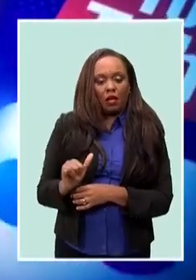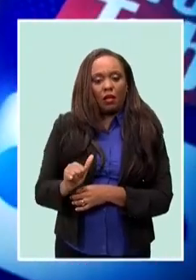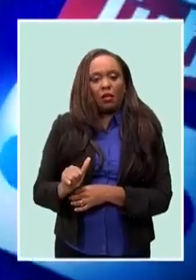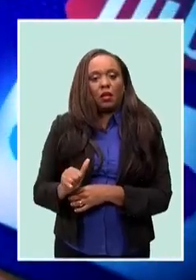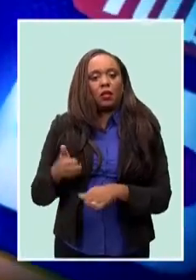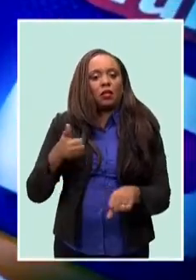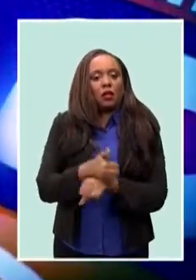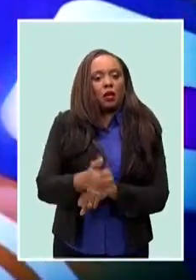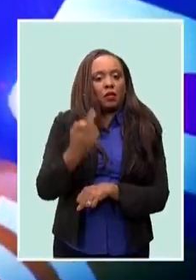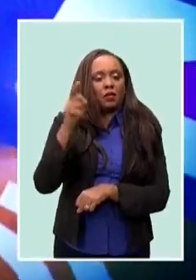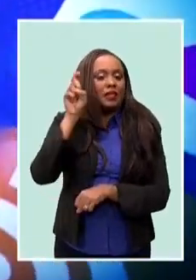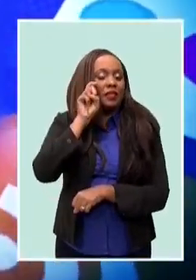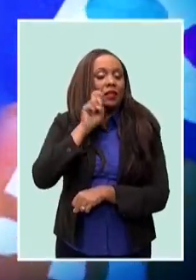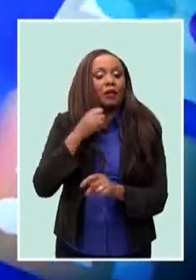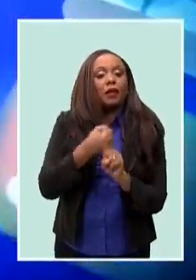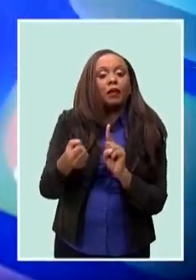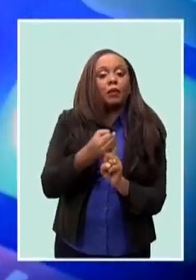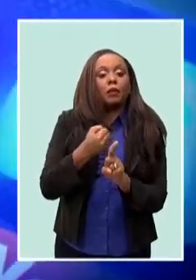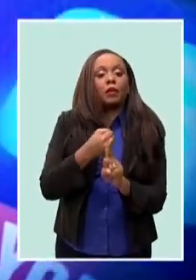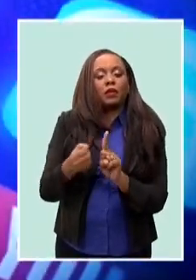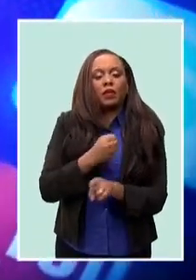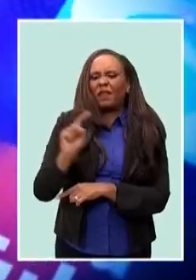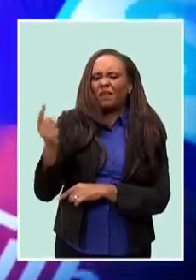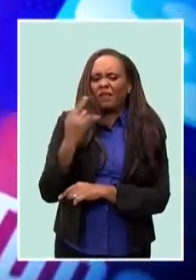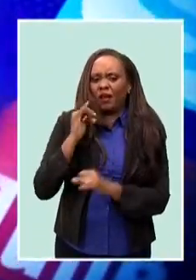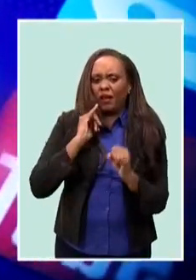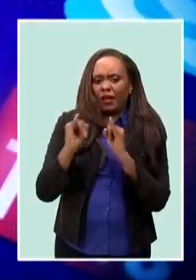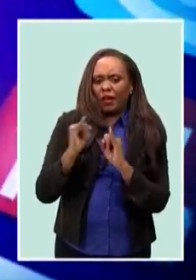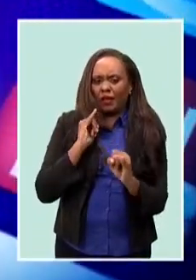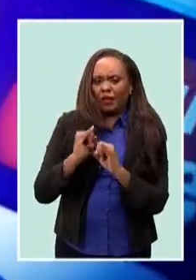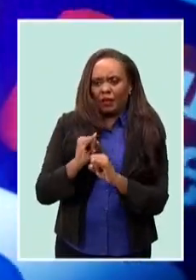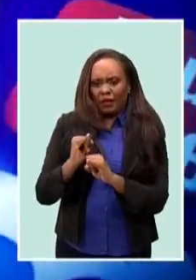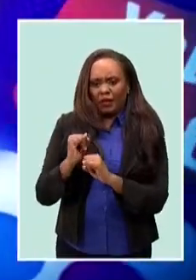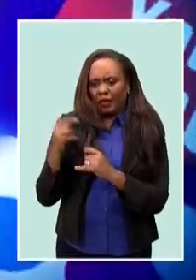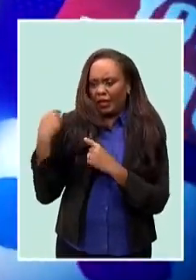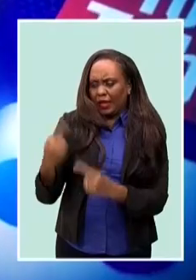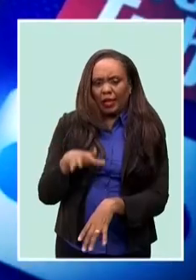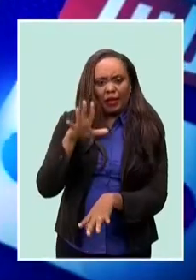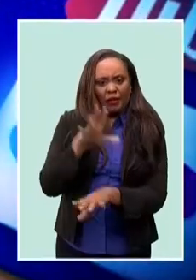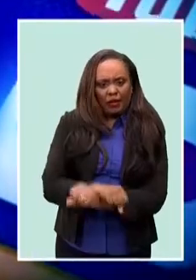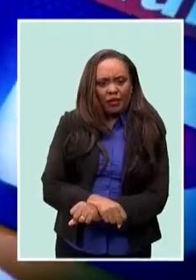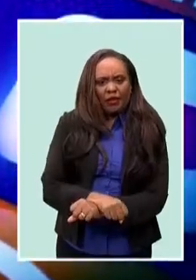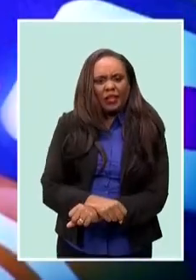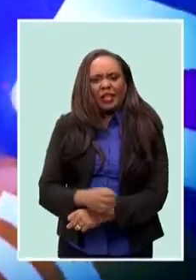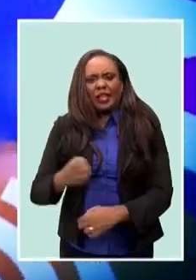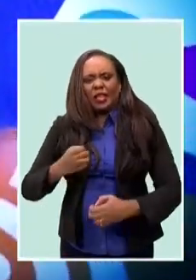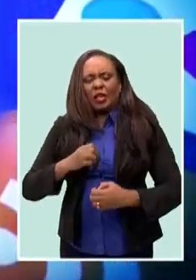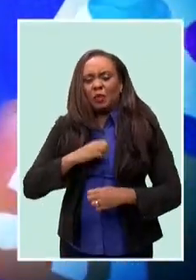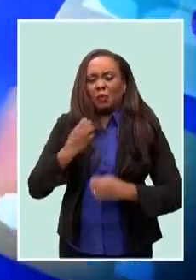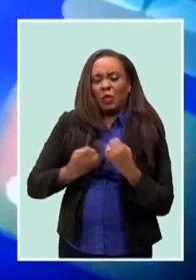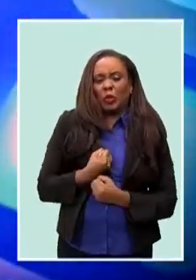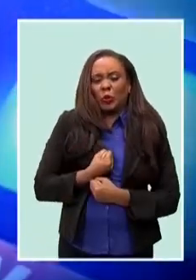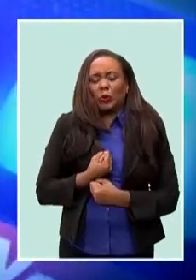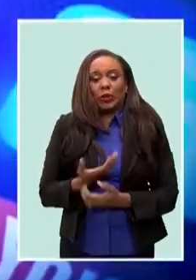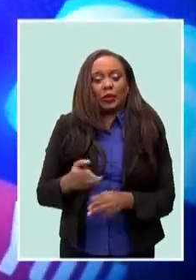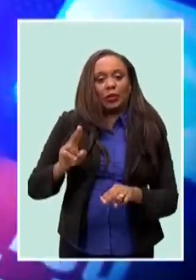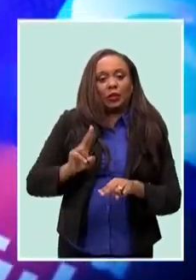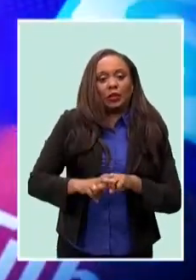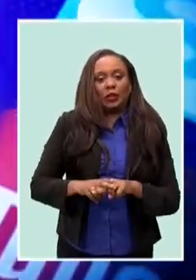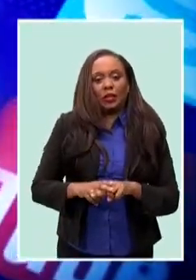number of aggravated sexual abuse charges. For his first interview since his arrest, an emotional R. Kelly sat down